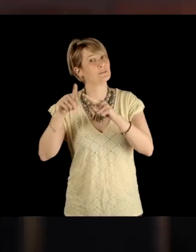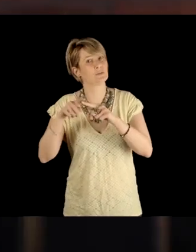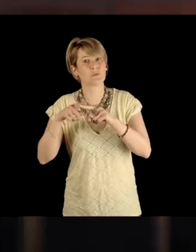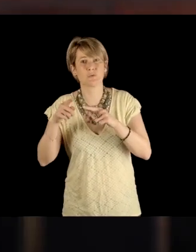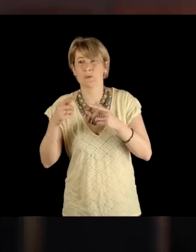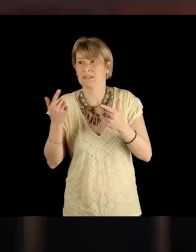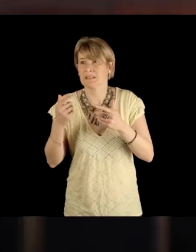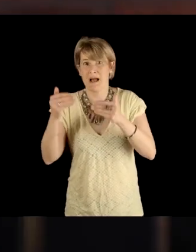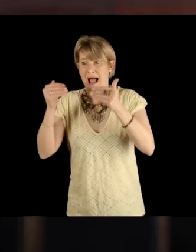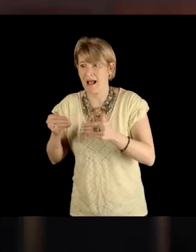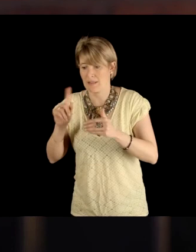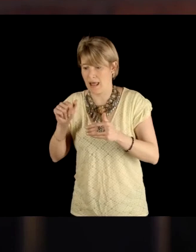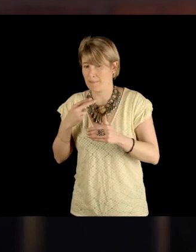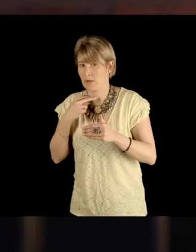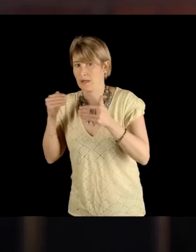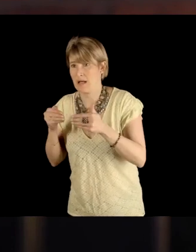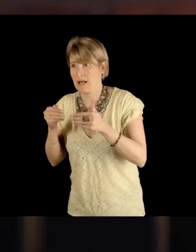like, you have a